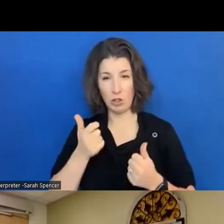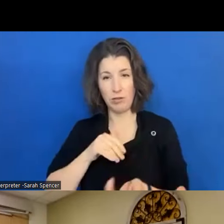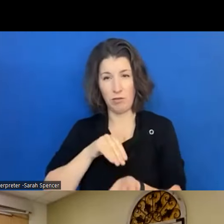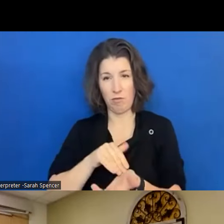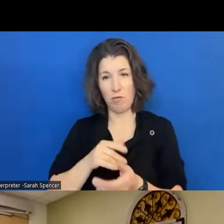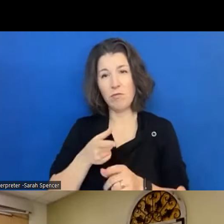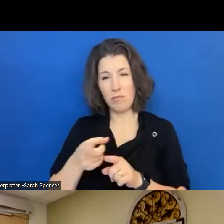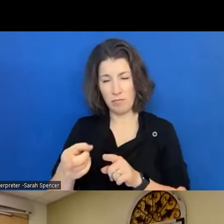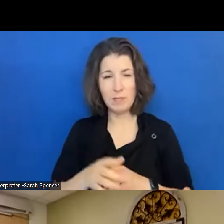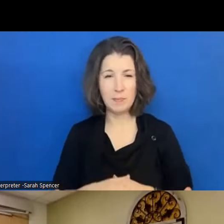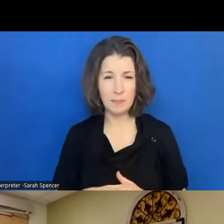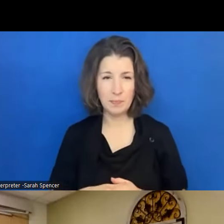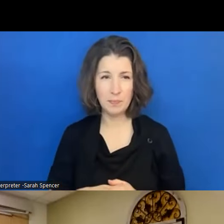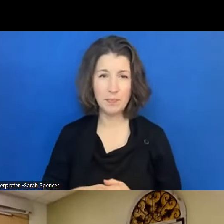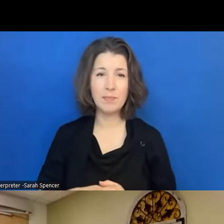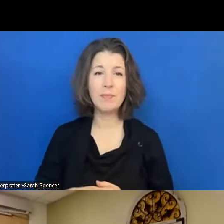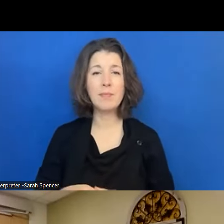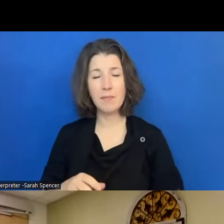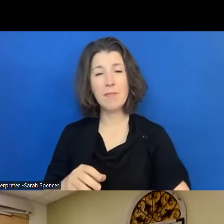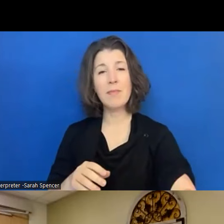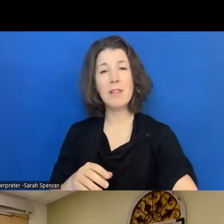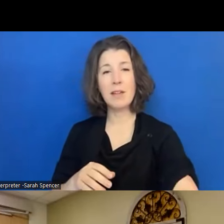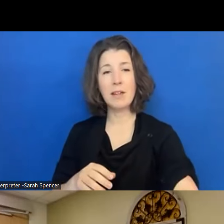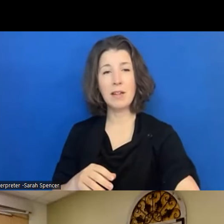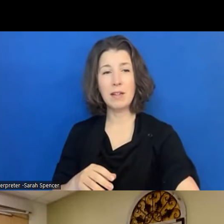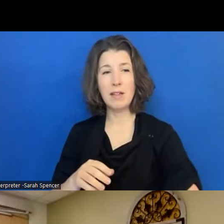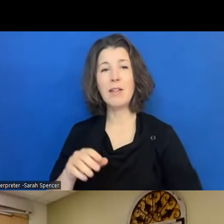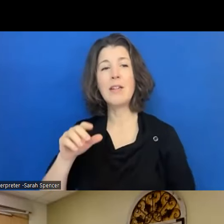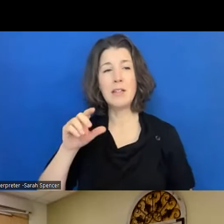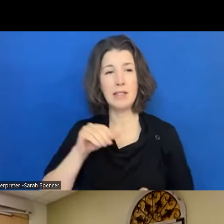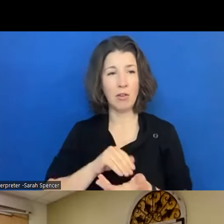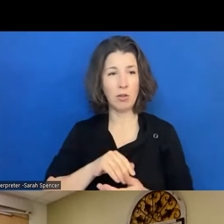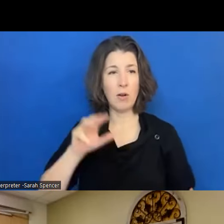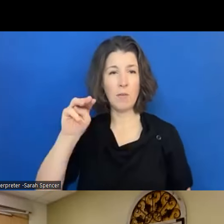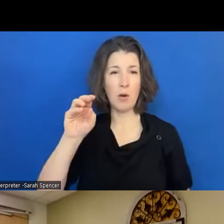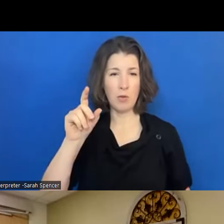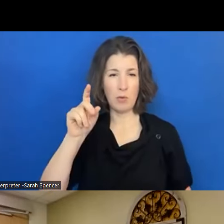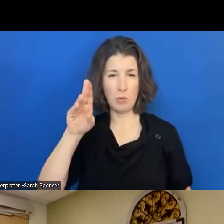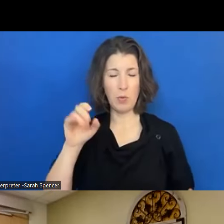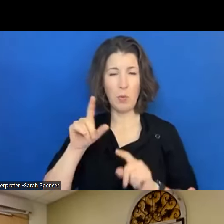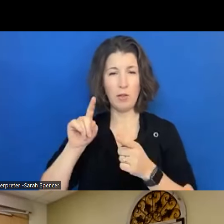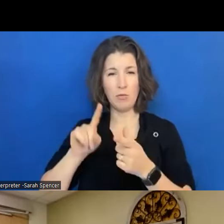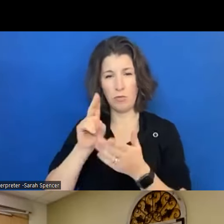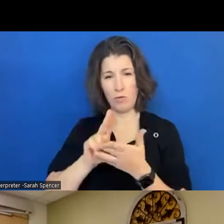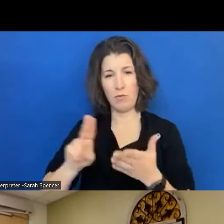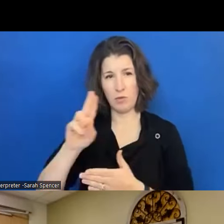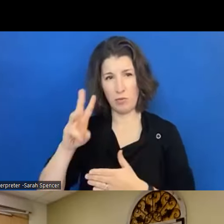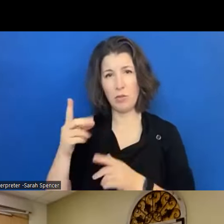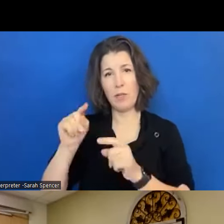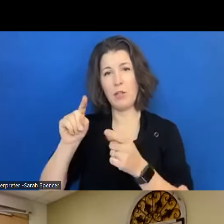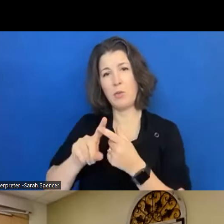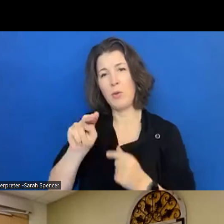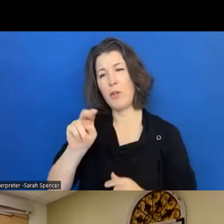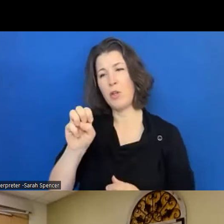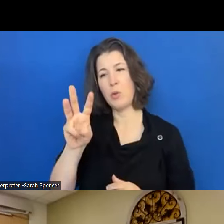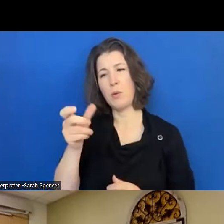Service. Dr. Meloottu went to the University of Washington. She attended the New England College of Optometry,